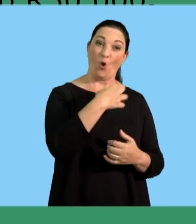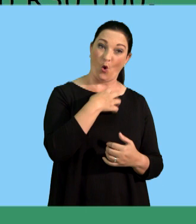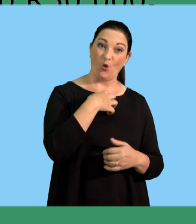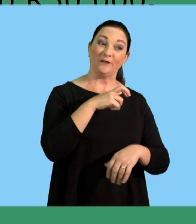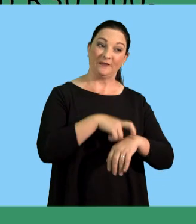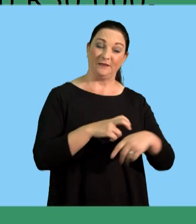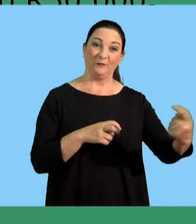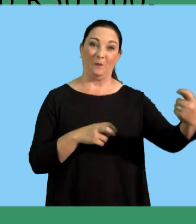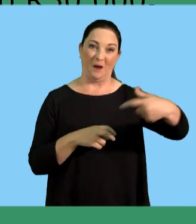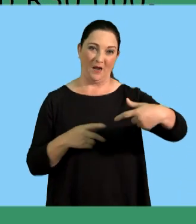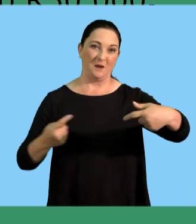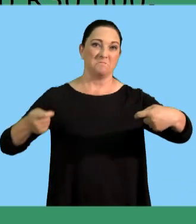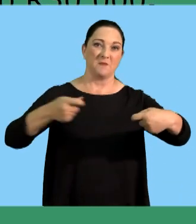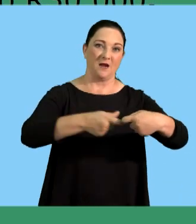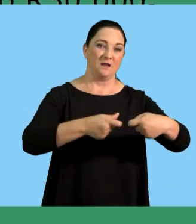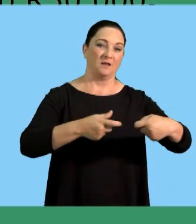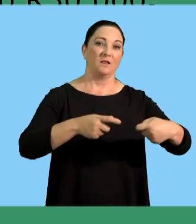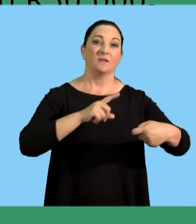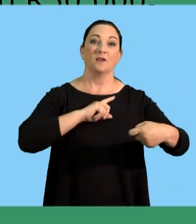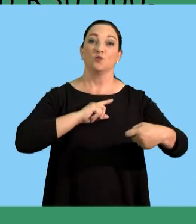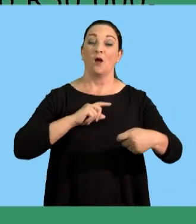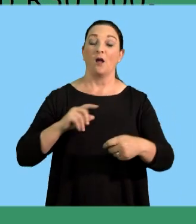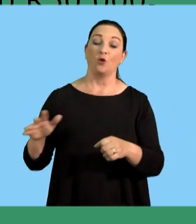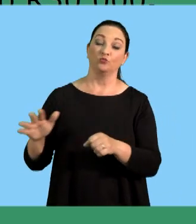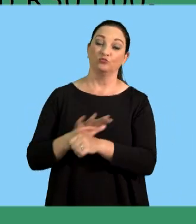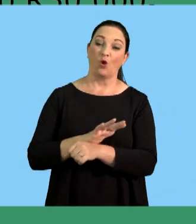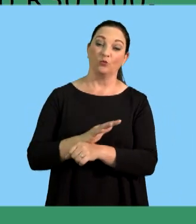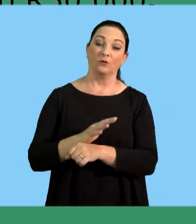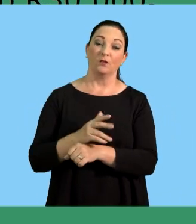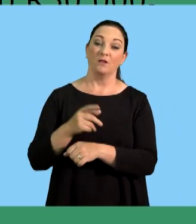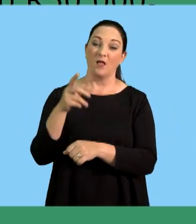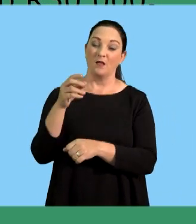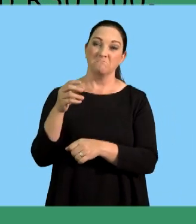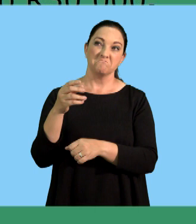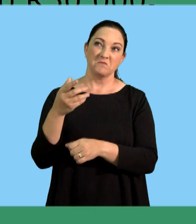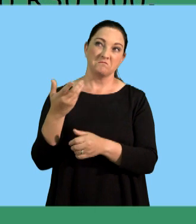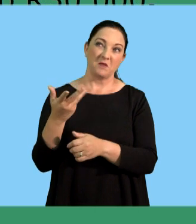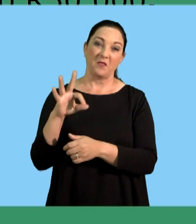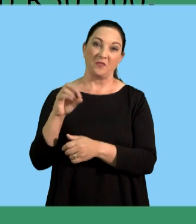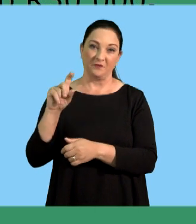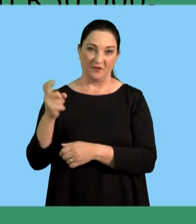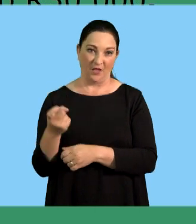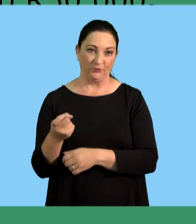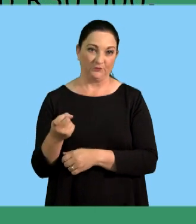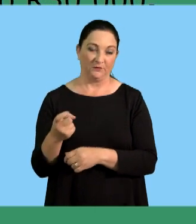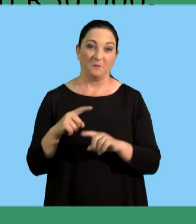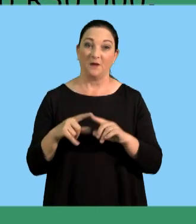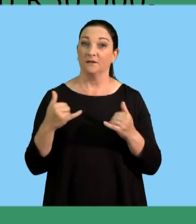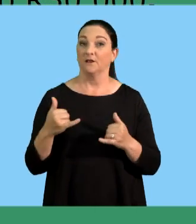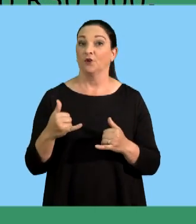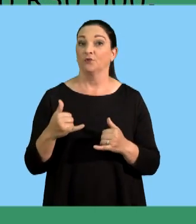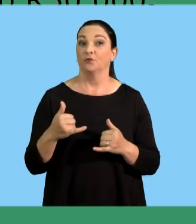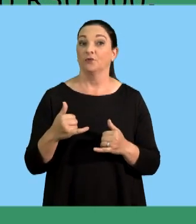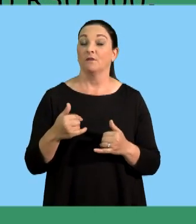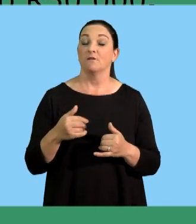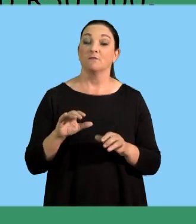the business. We are saying now the total amount of damages is 30,000. So this is to say, if the insurance company